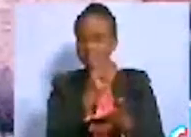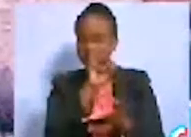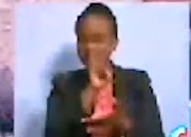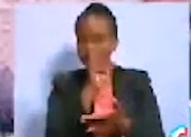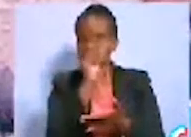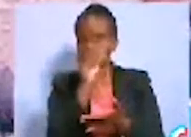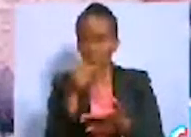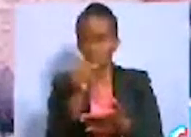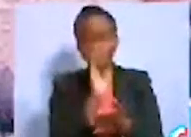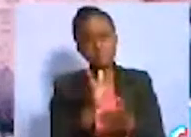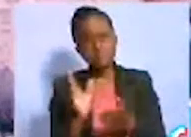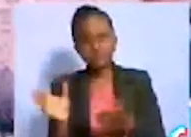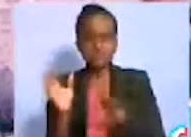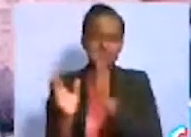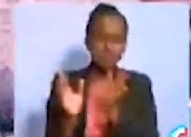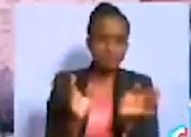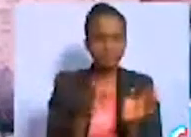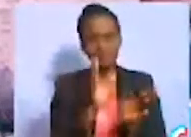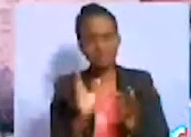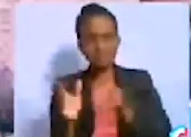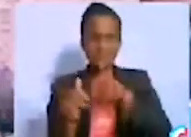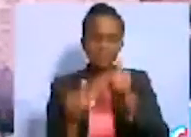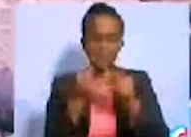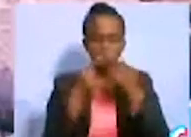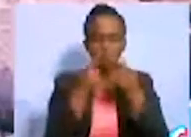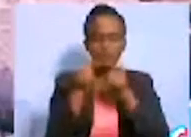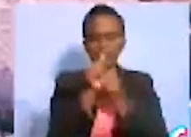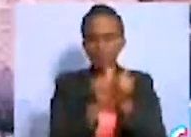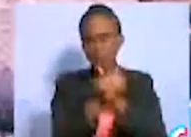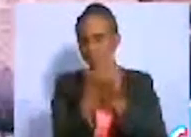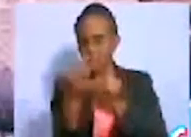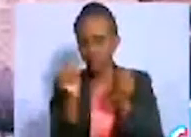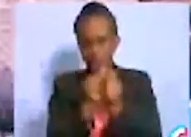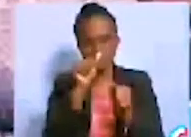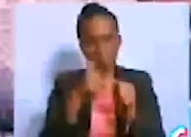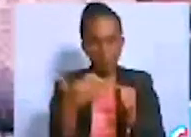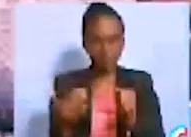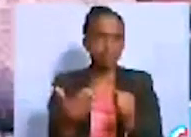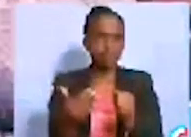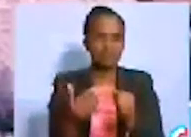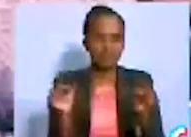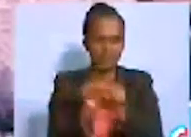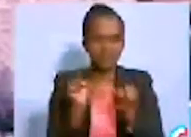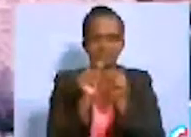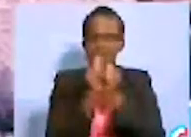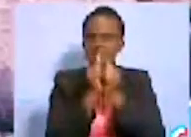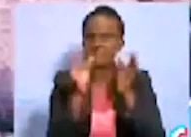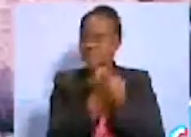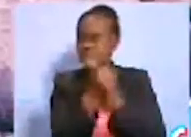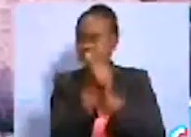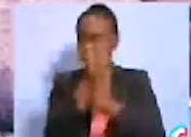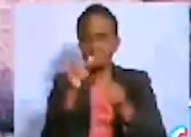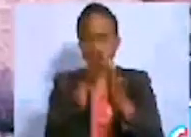Mr. Speaker, to go all over the place preaching about anything and everything without